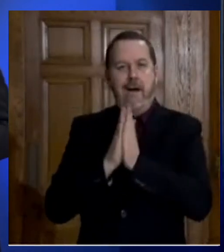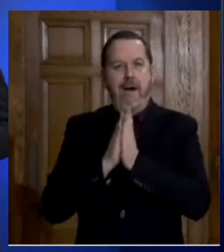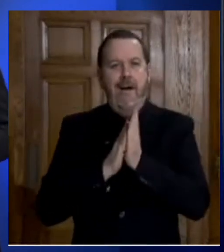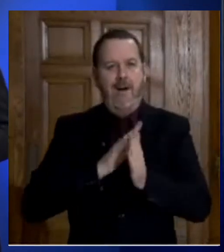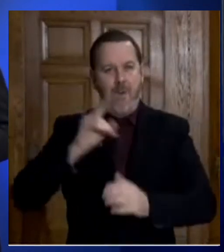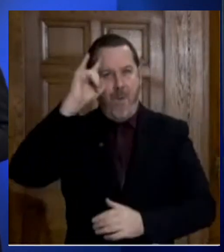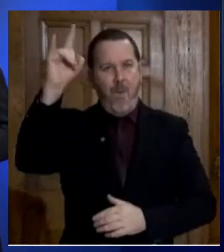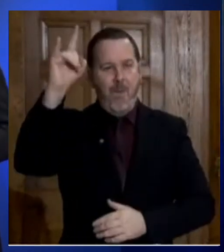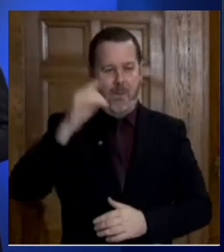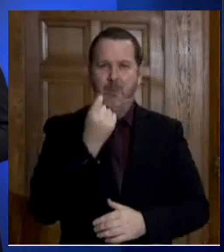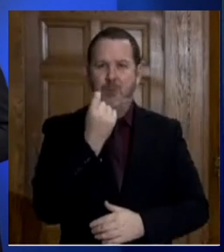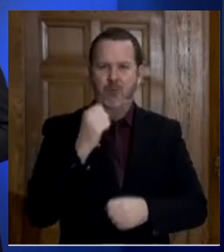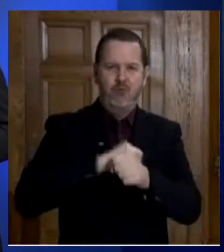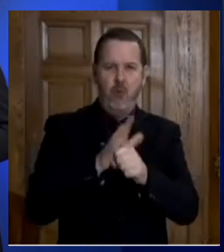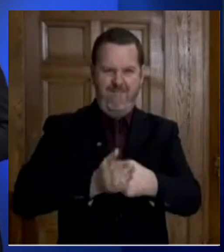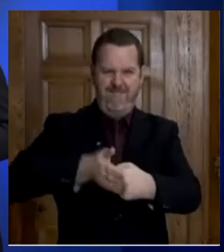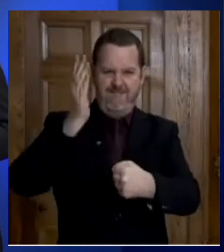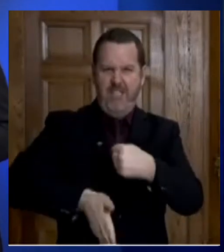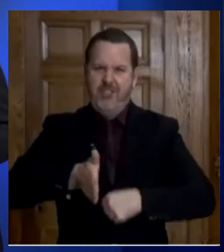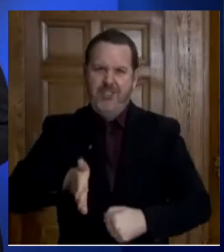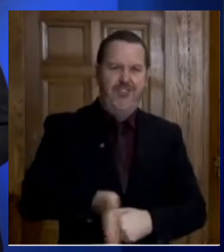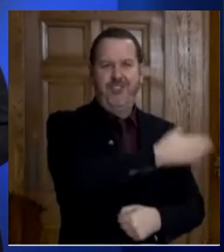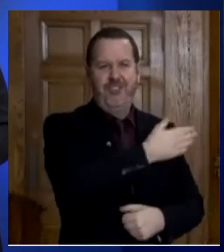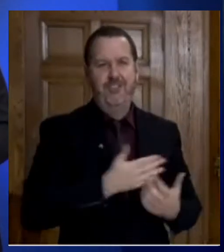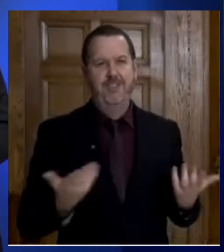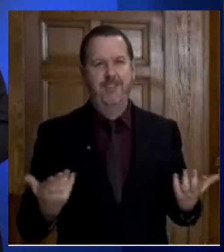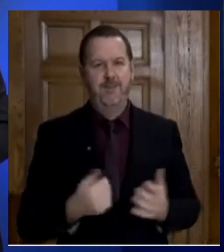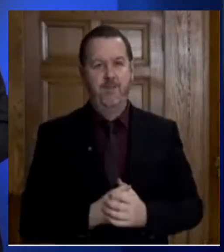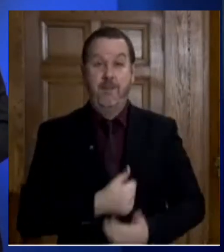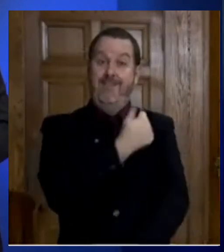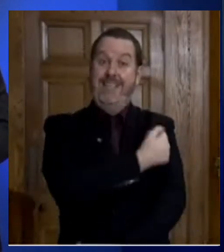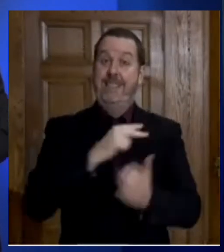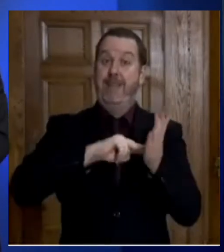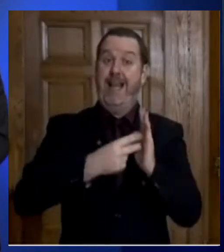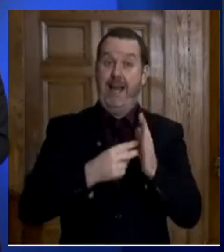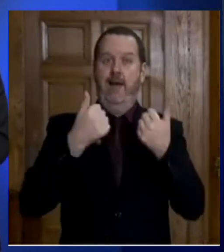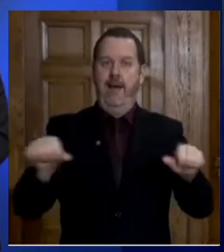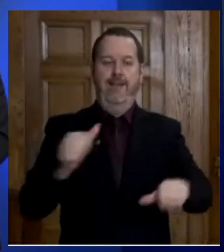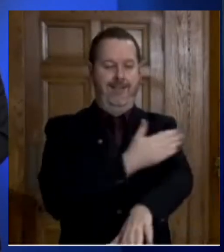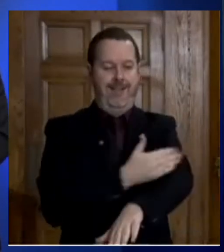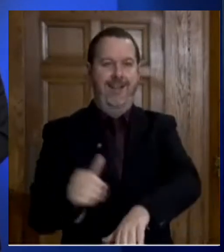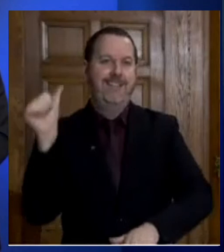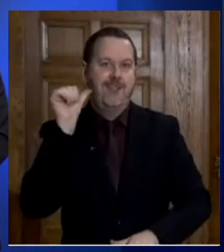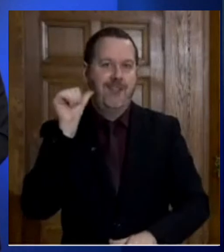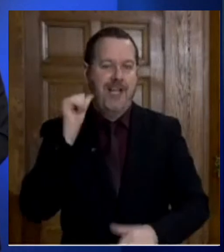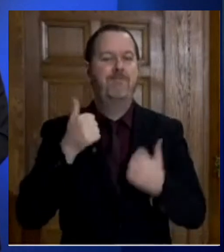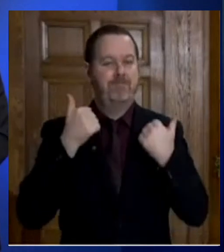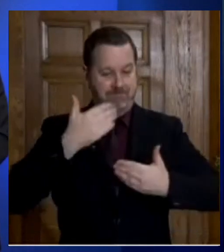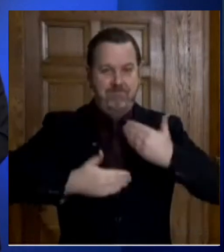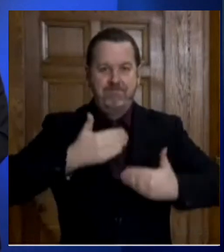that we have all been waiting for. We published our vaccine plan yesterday, and whilst ambitious, it is